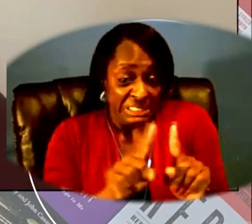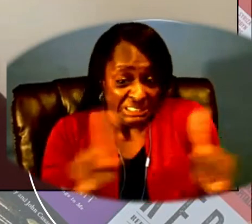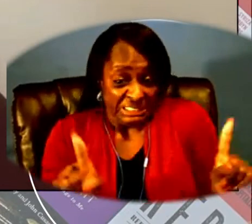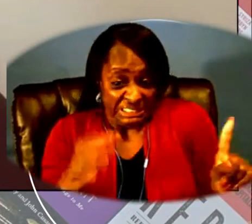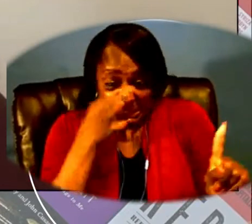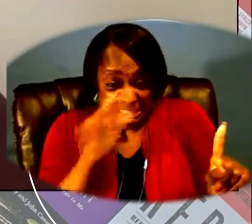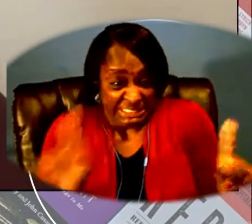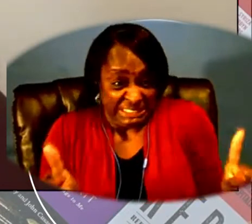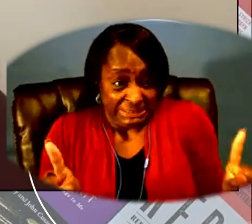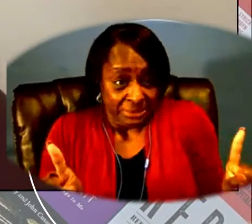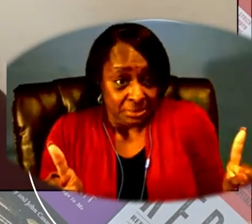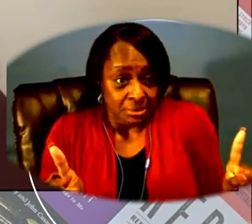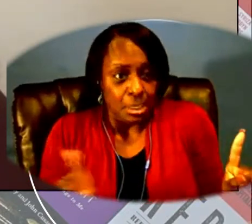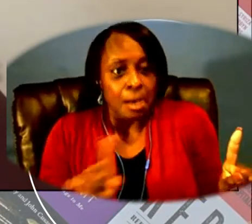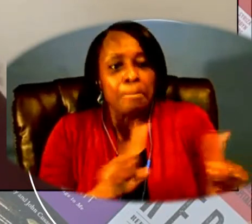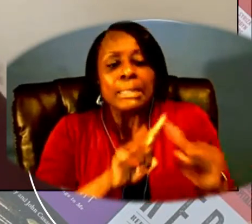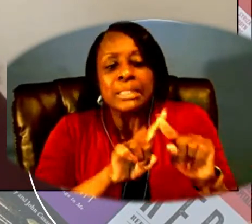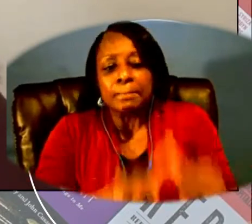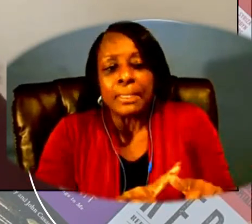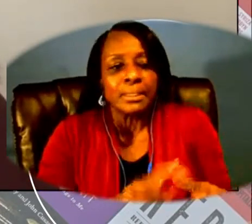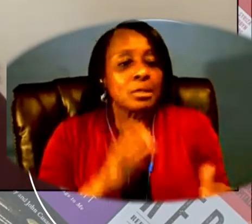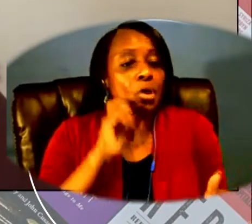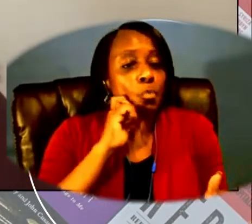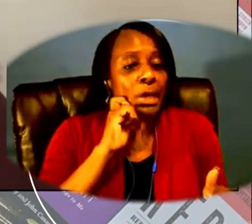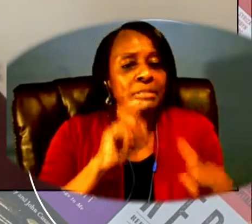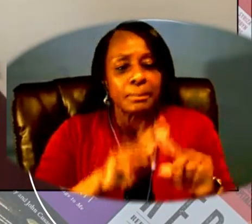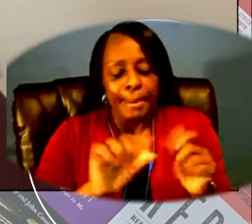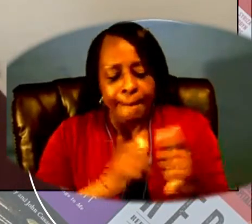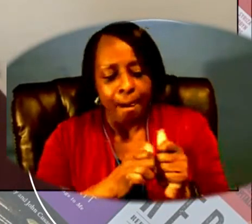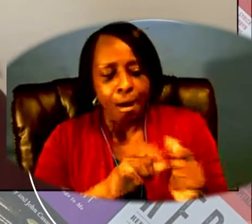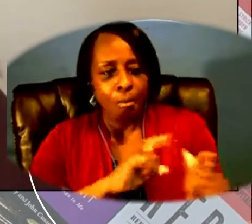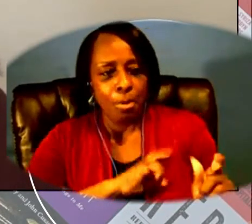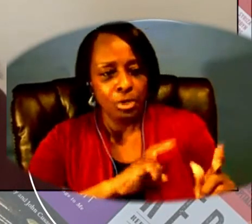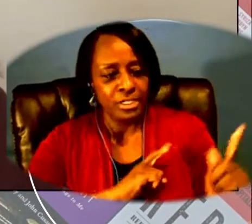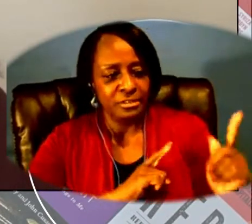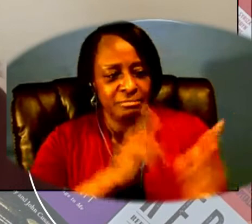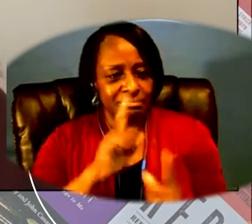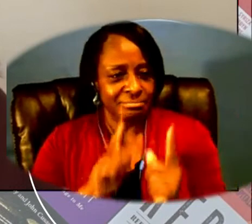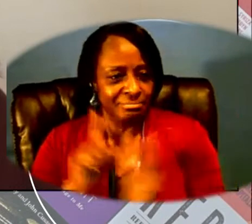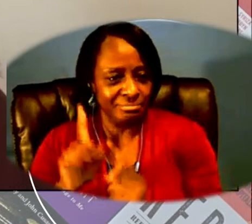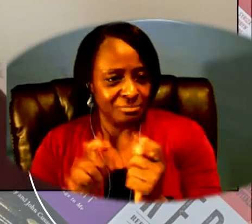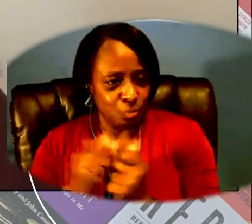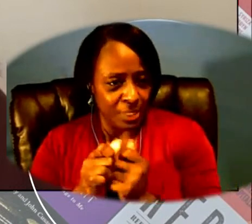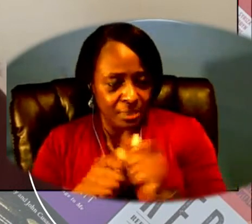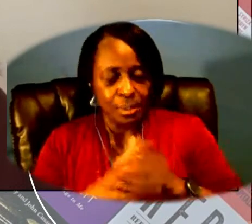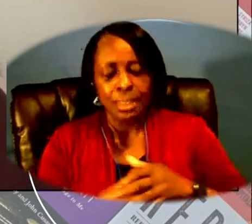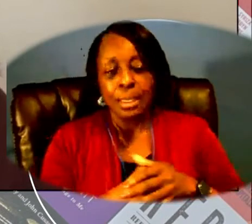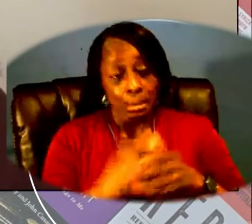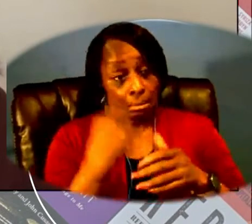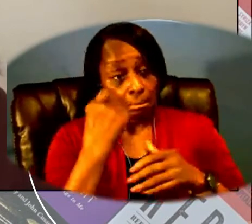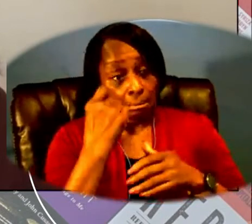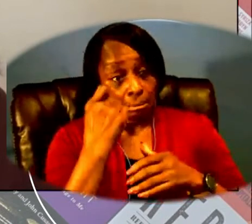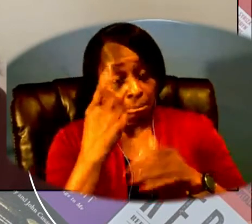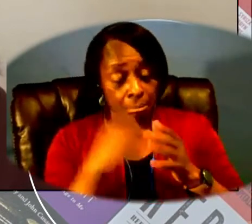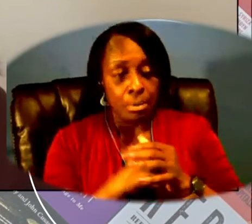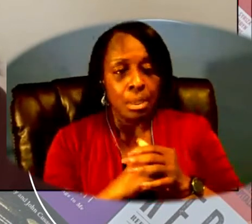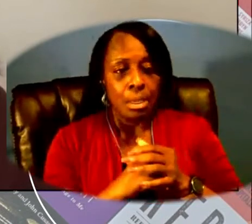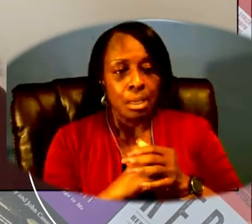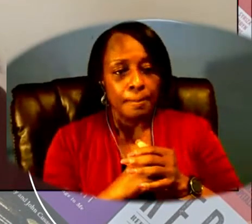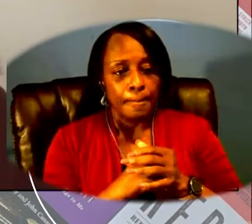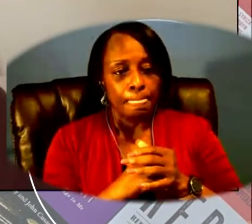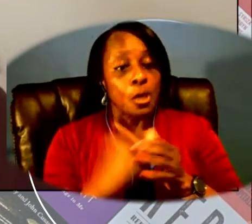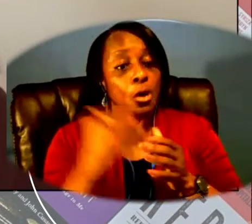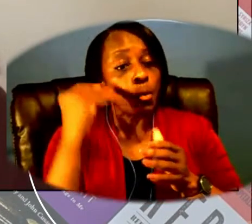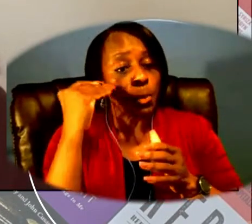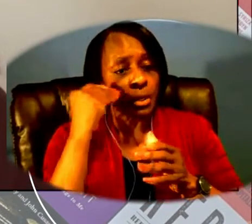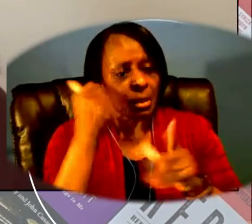That's not okay. But that's what we have right now because we're not taking the steps to realize they're people and